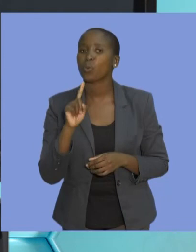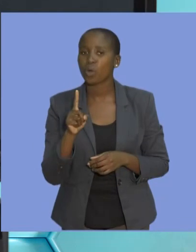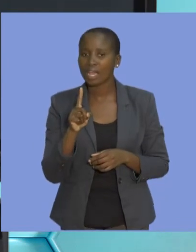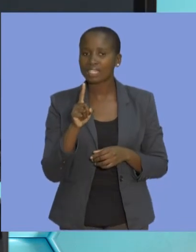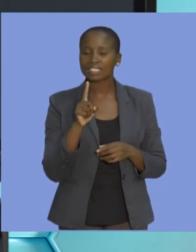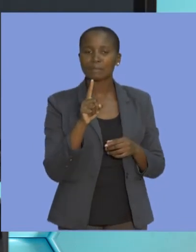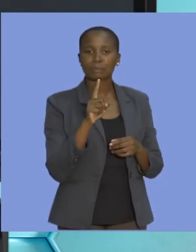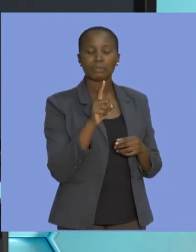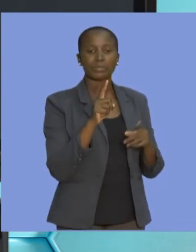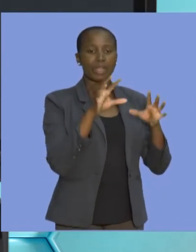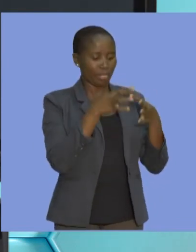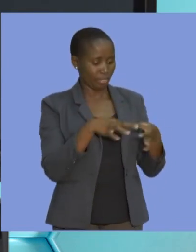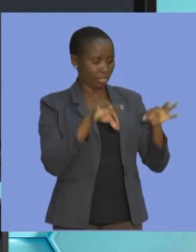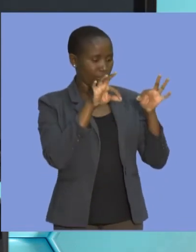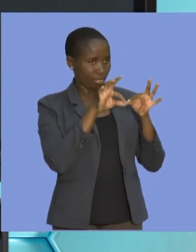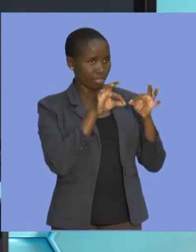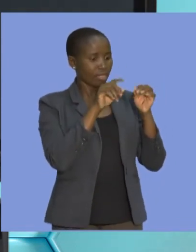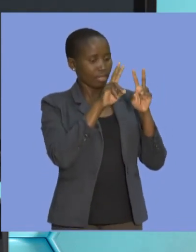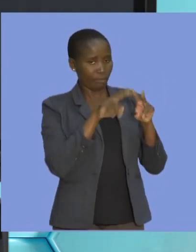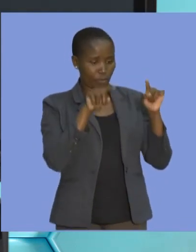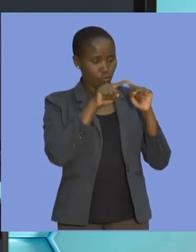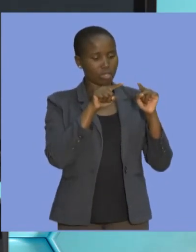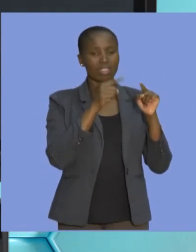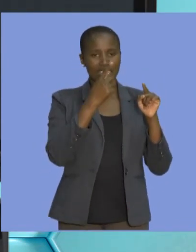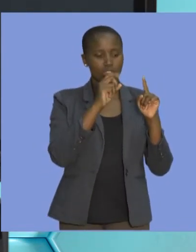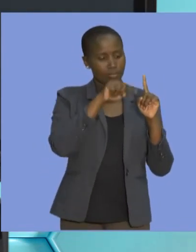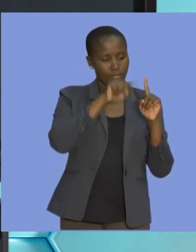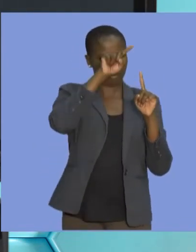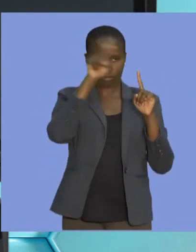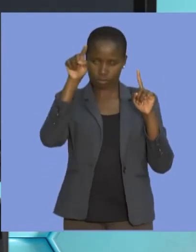and square the variance to get a standard deviation. So